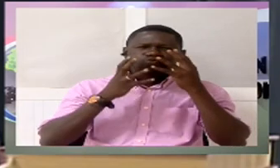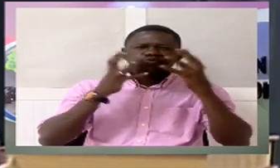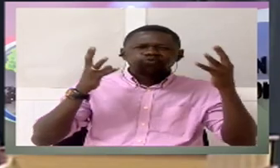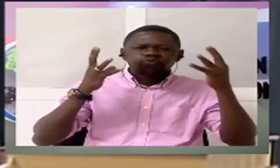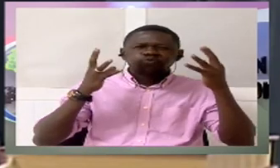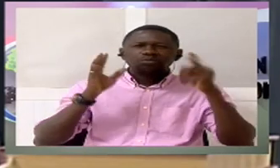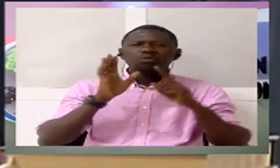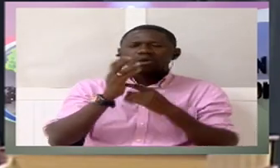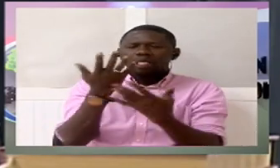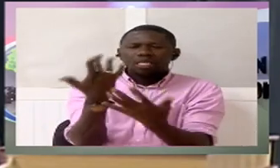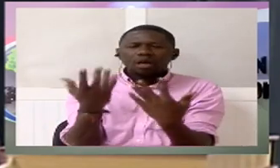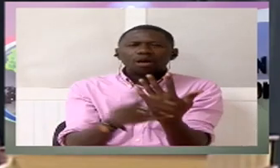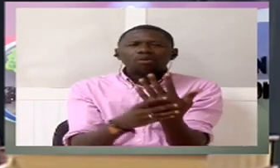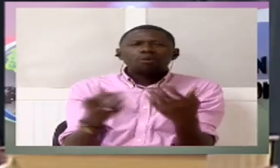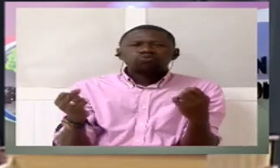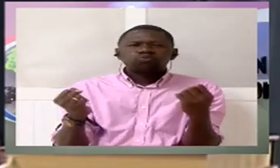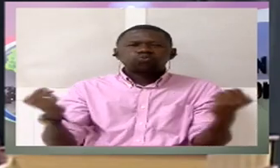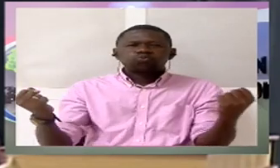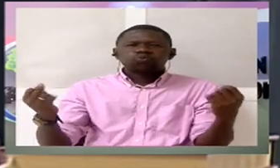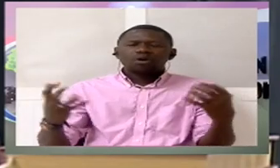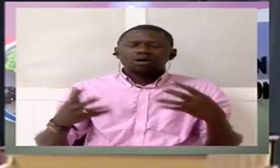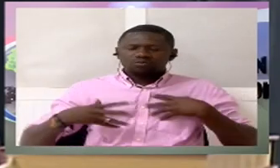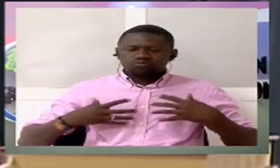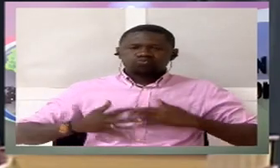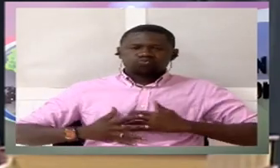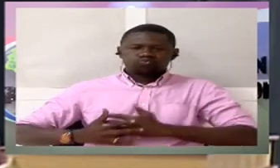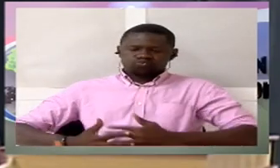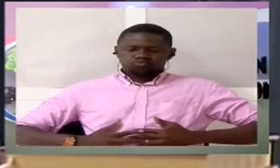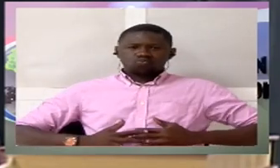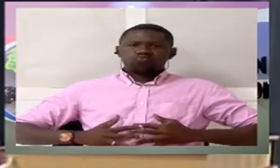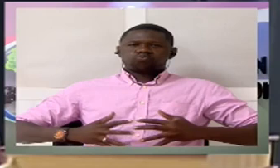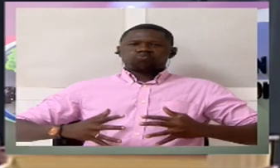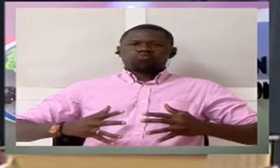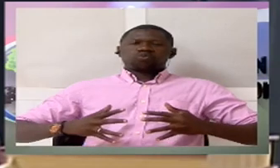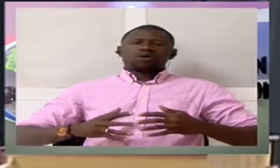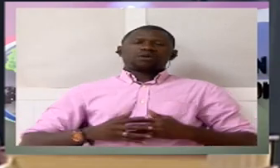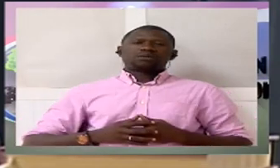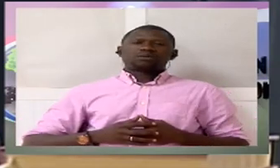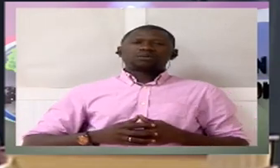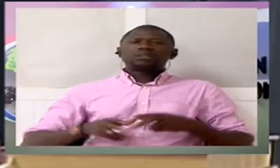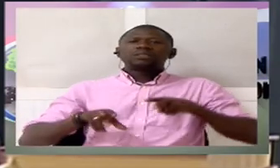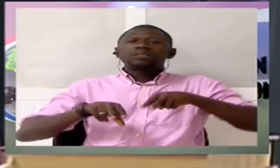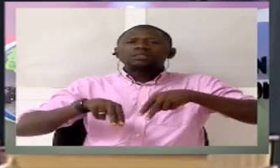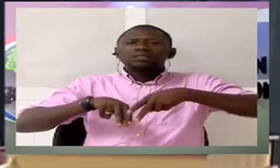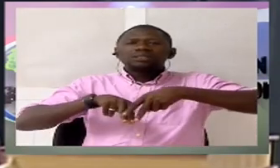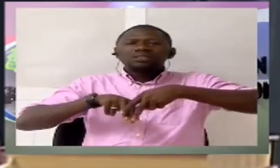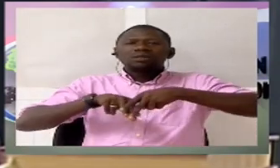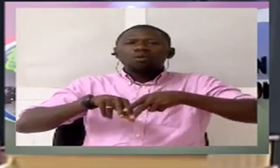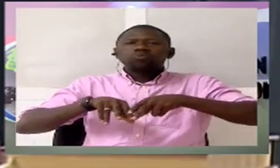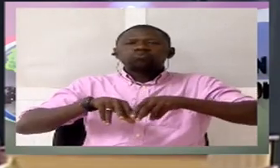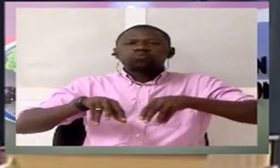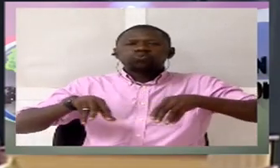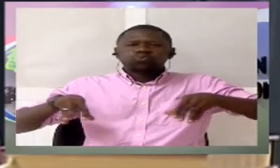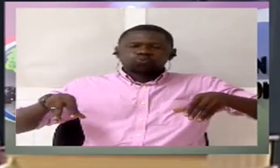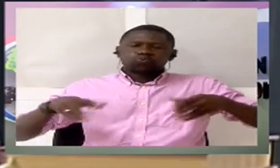funu. Your hands become swollen. Ikono futo ewara. And you have a bloated stomach. Ising dapatul faranka funu. And your feet too